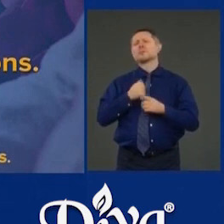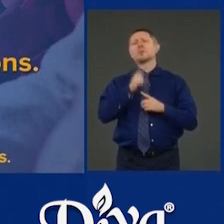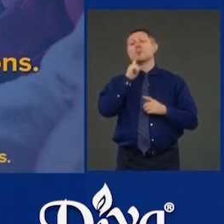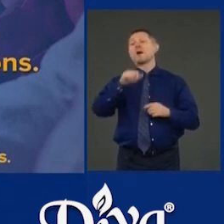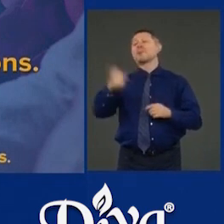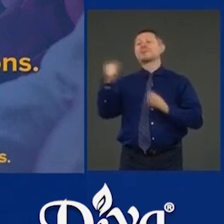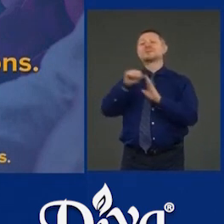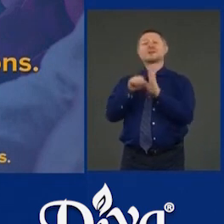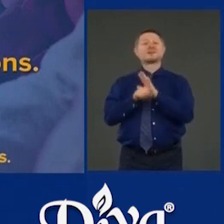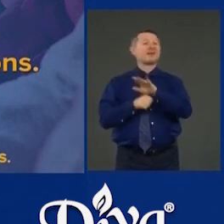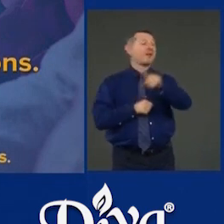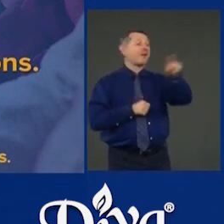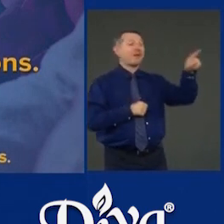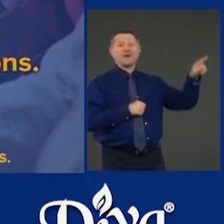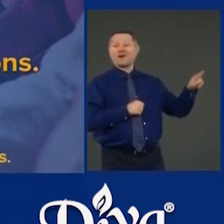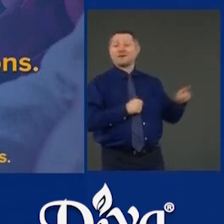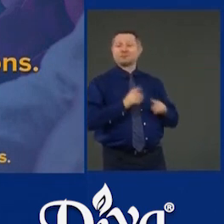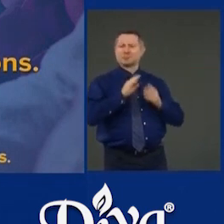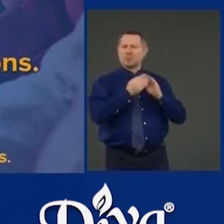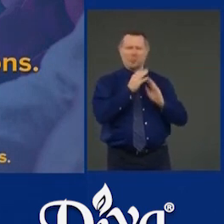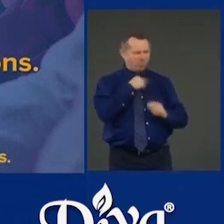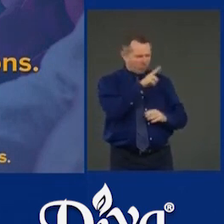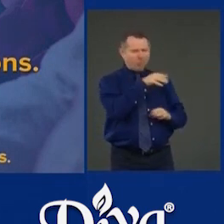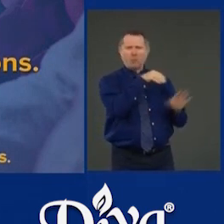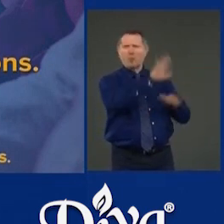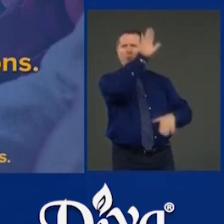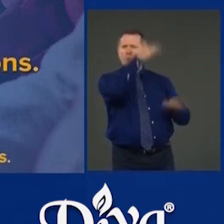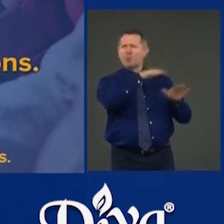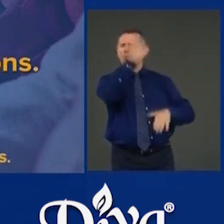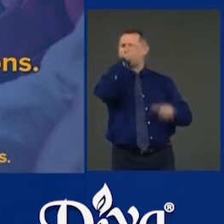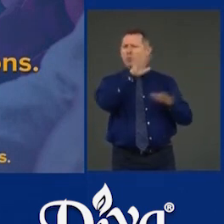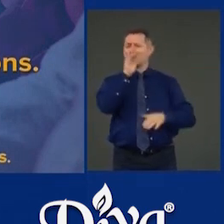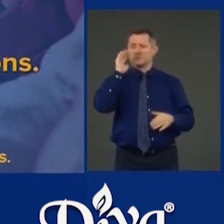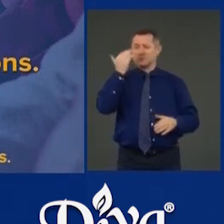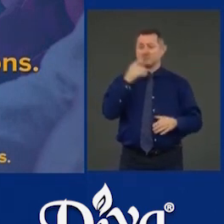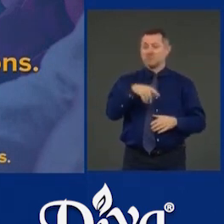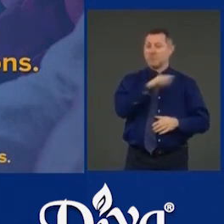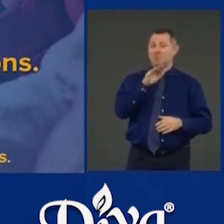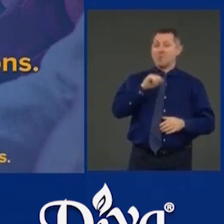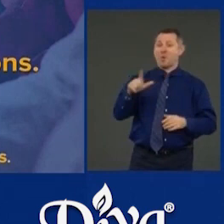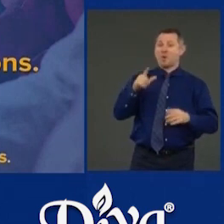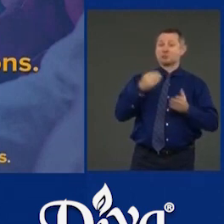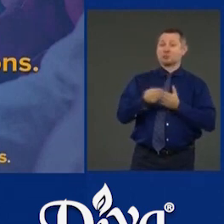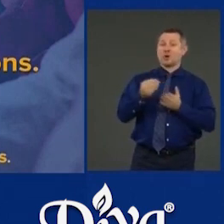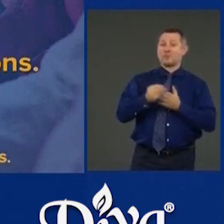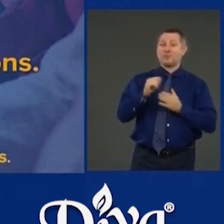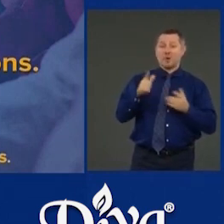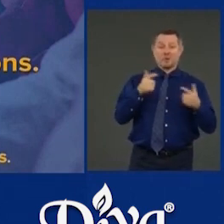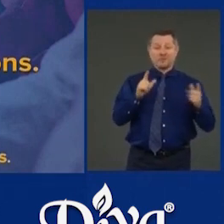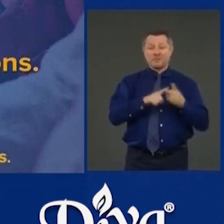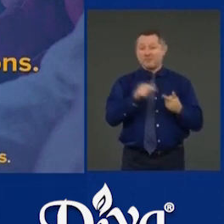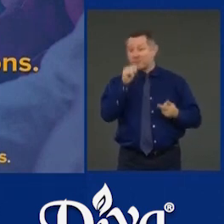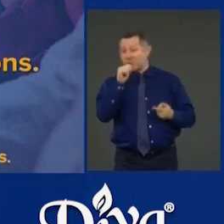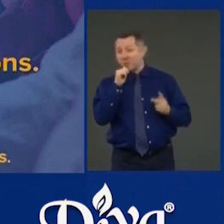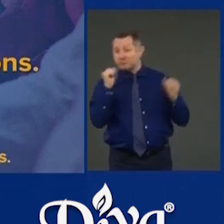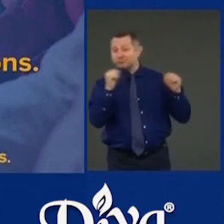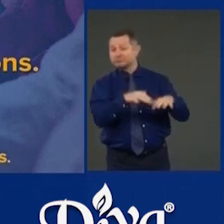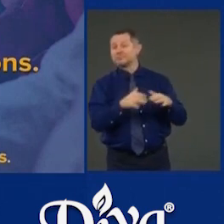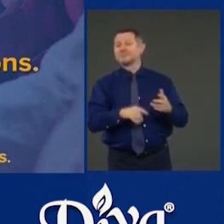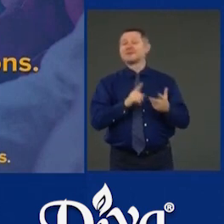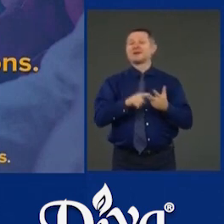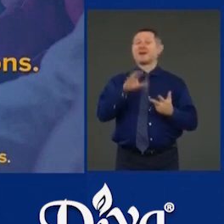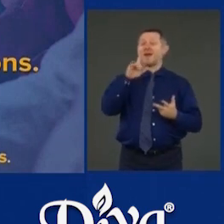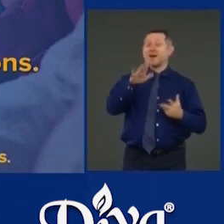states. There's some reports that malls, bars, certain social